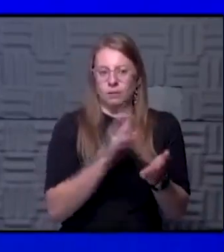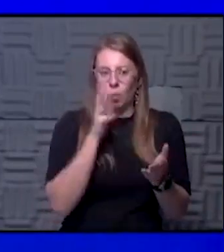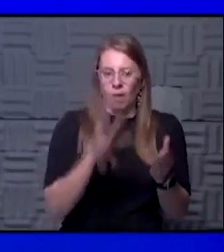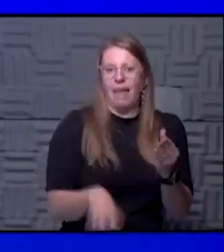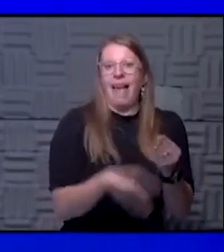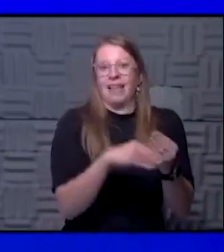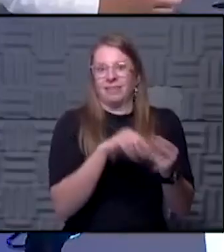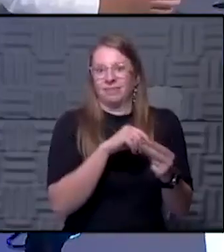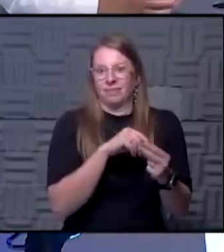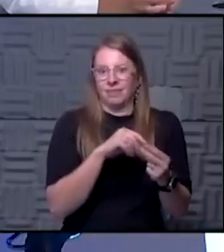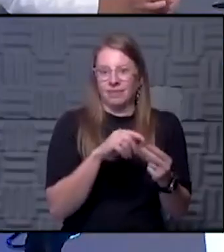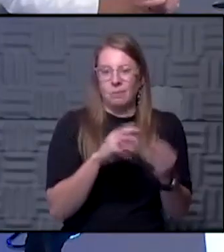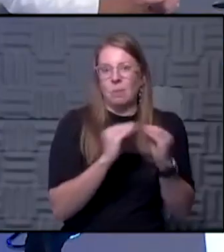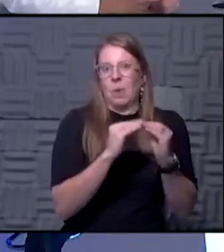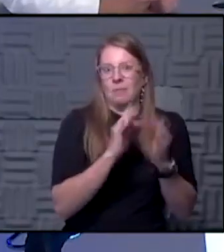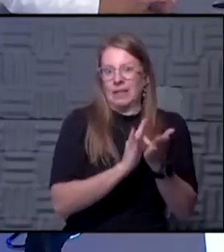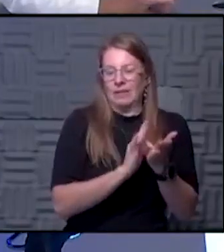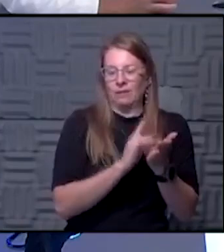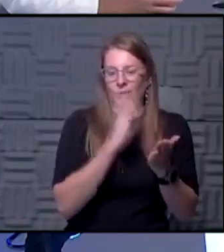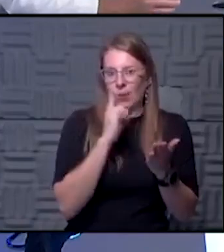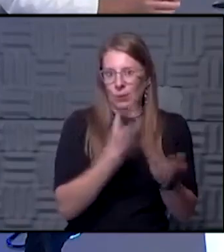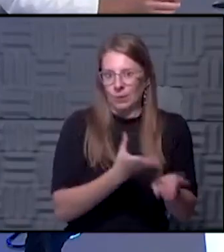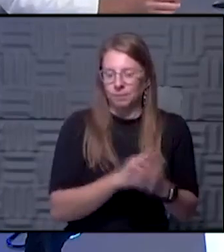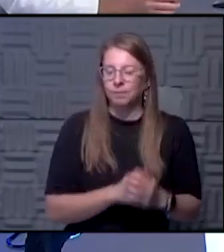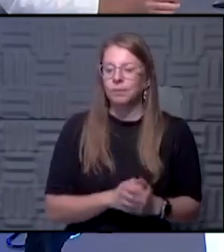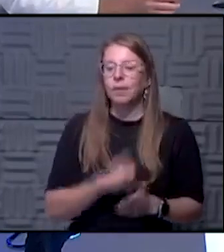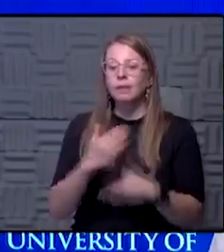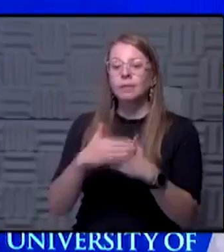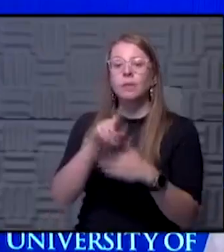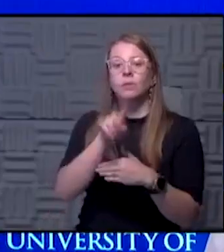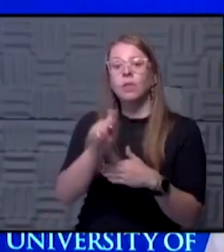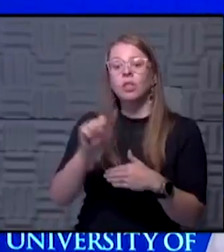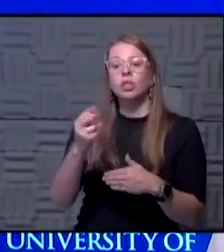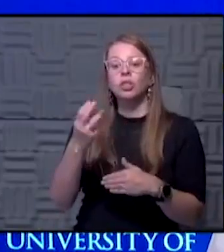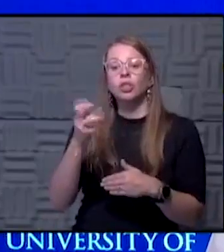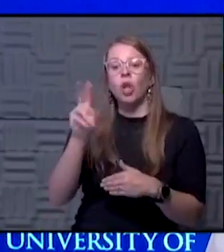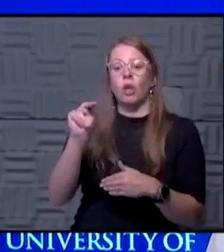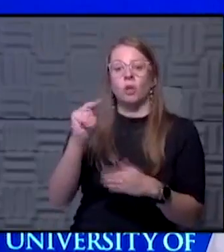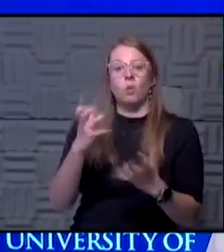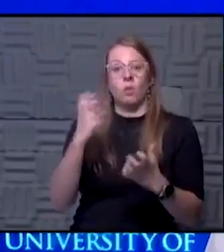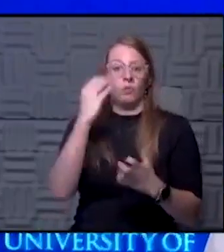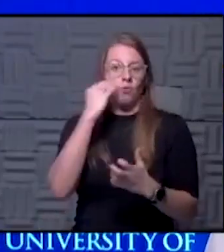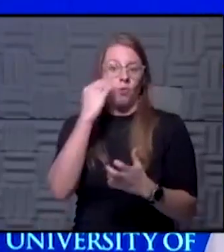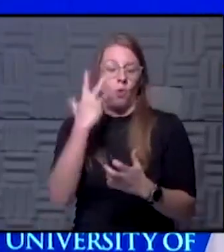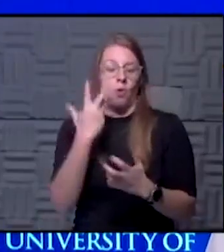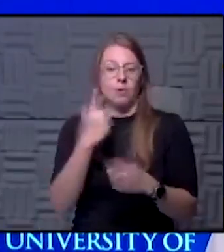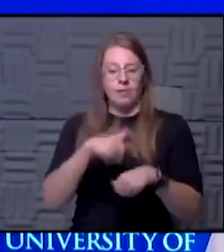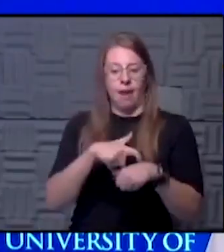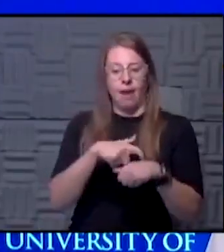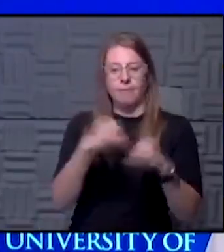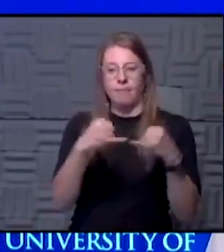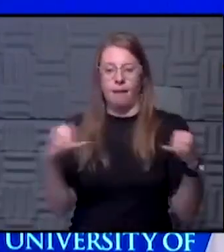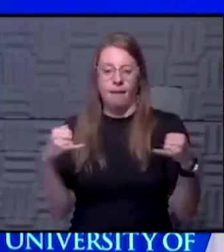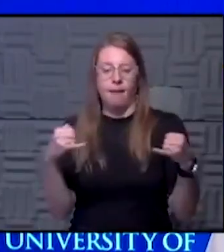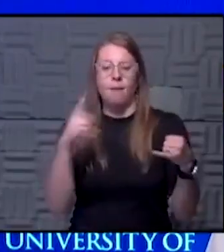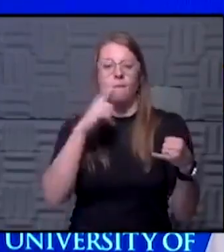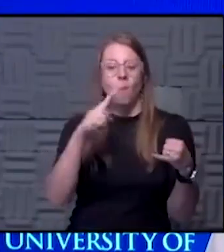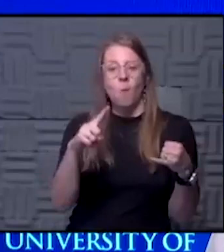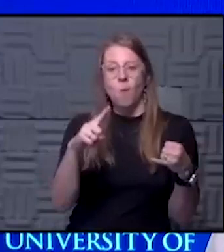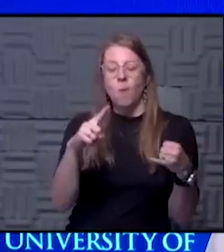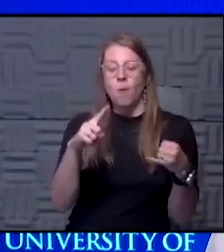Definitely. Next question, Jill. Yes. So Sean wants to know, what is kind of the timeline for